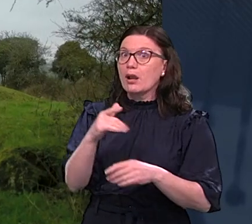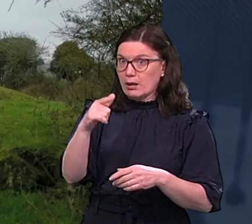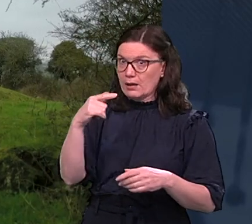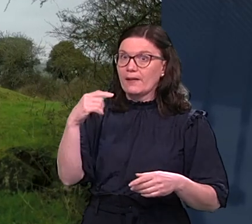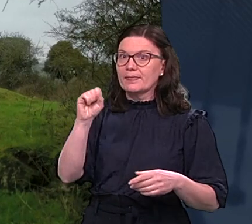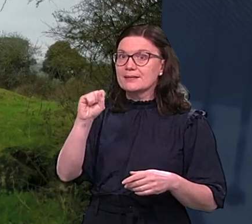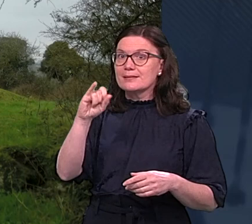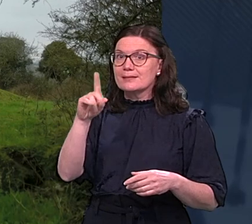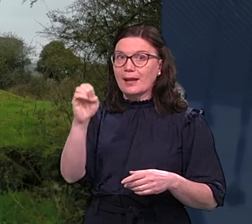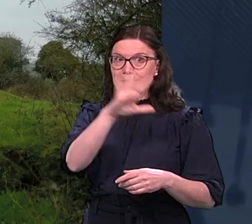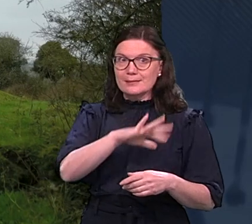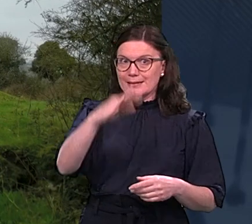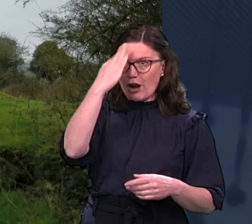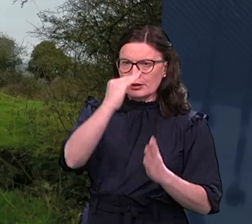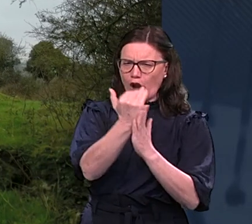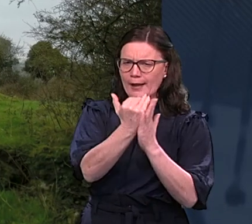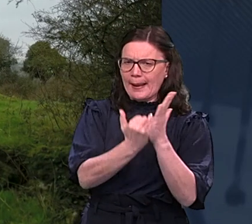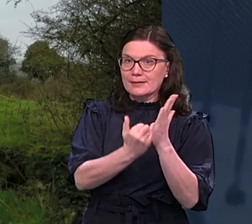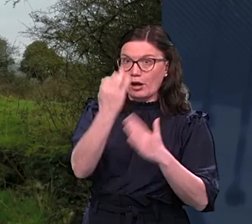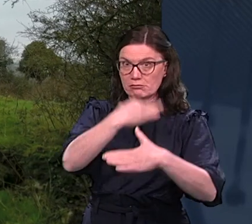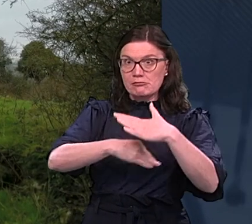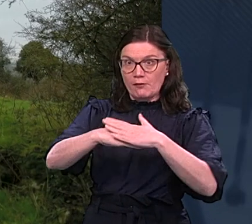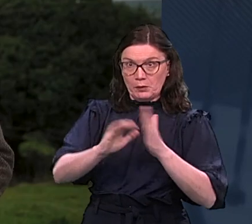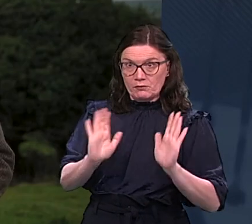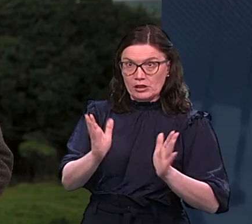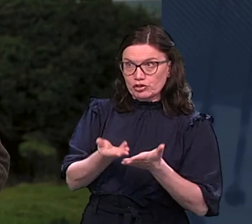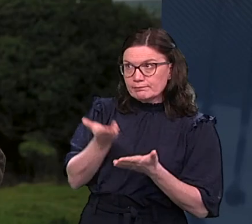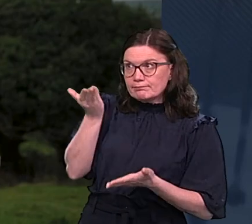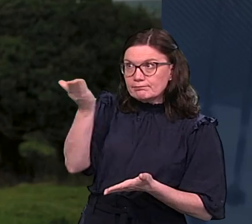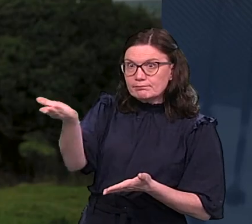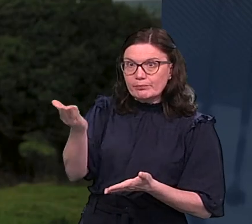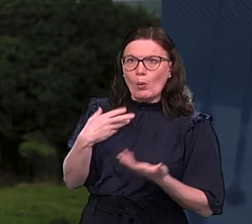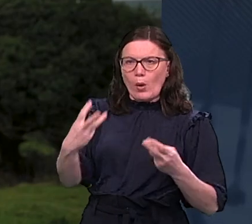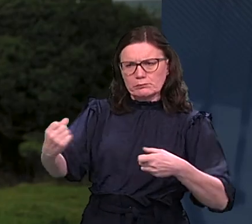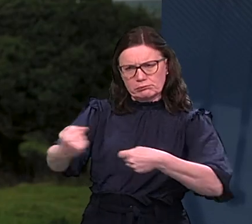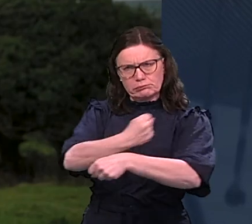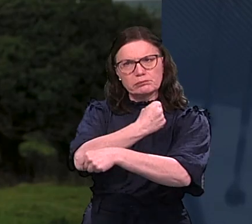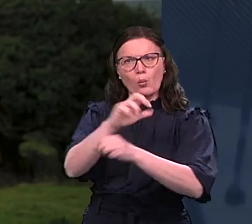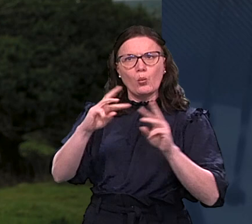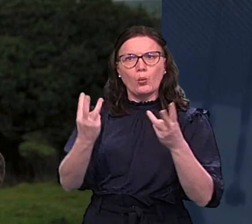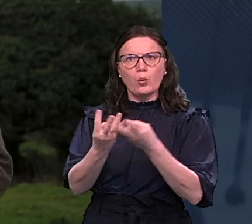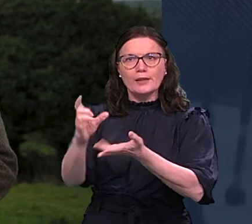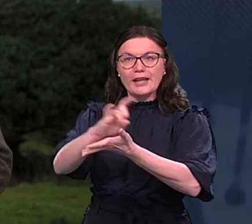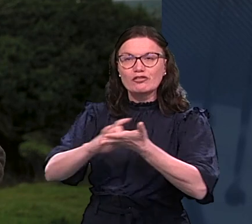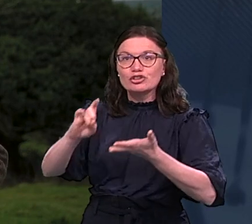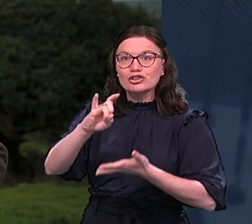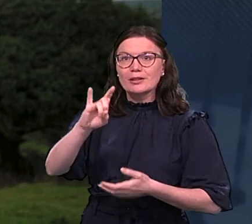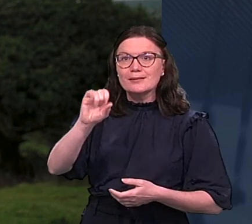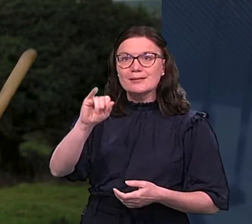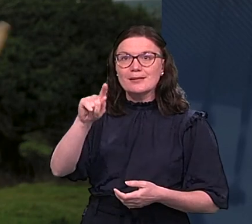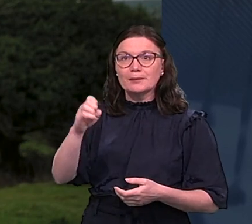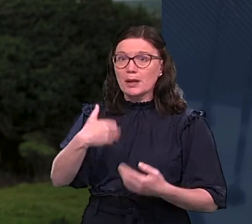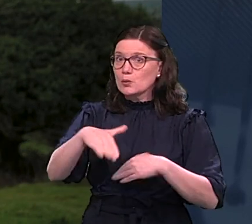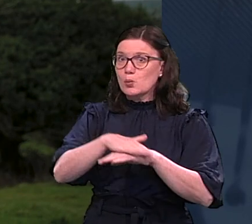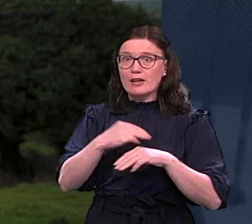put forward by the government to be a possible World Heritage Site. Because where we're standing and where I